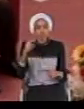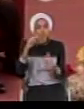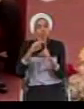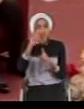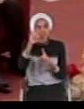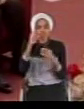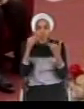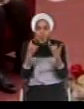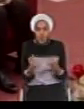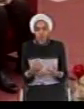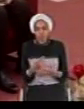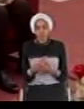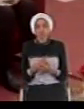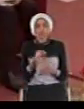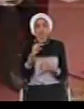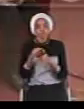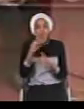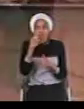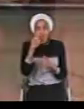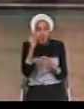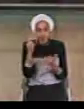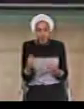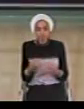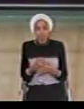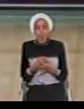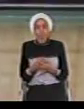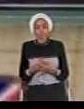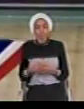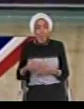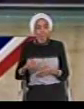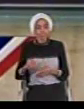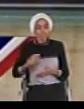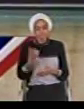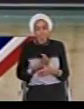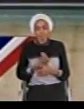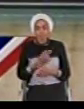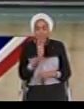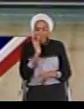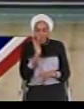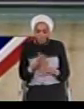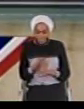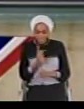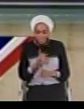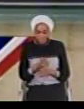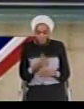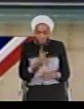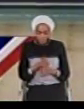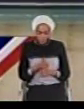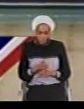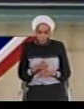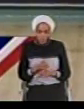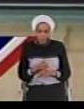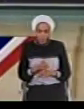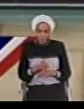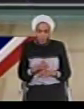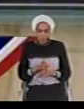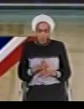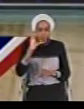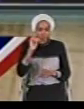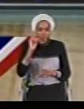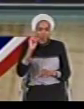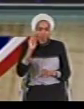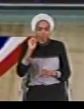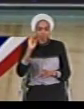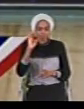two now. Point number two is our conservation of the